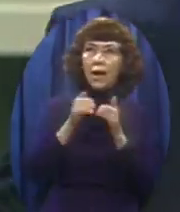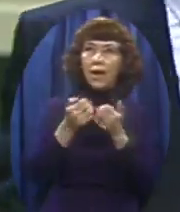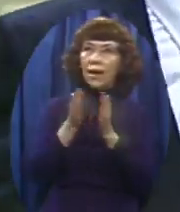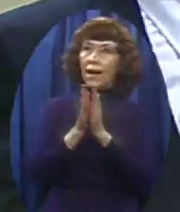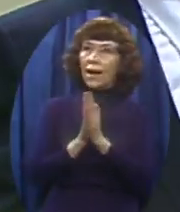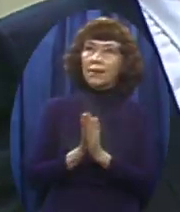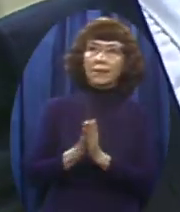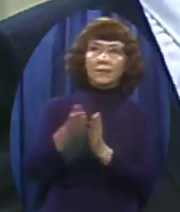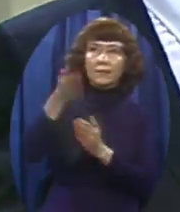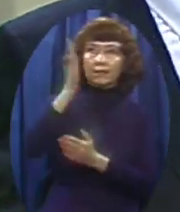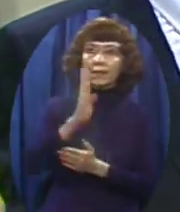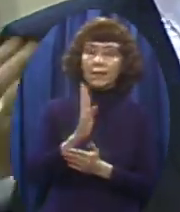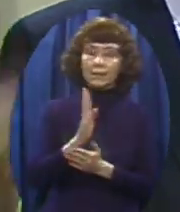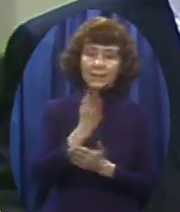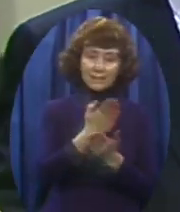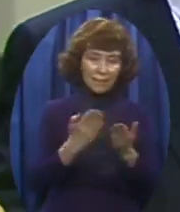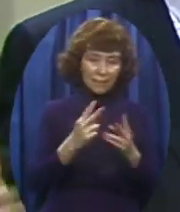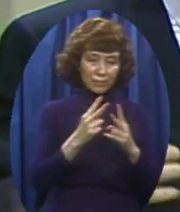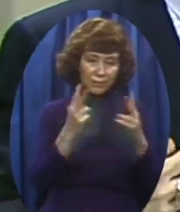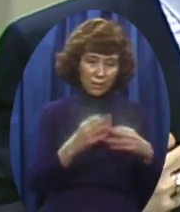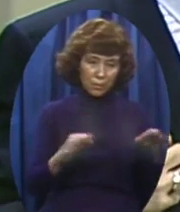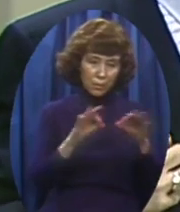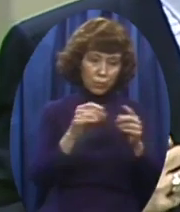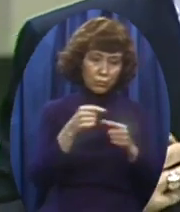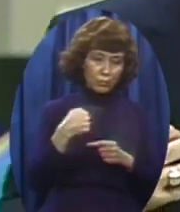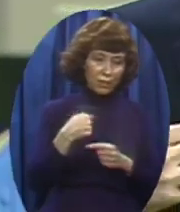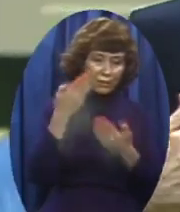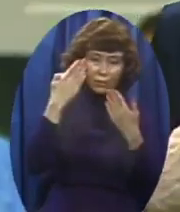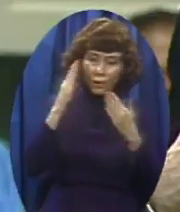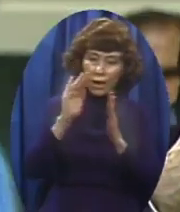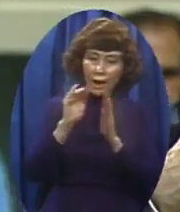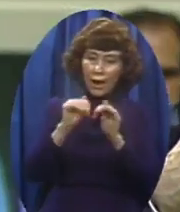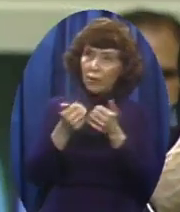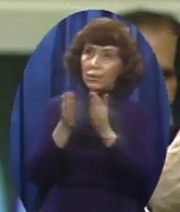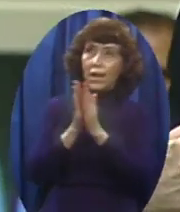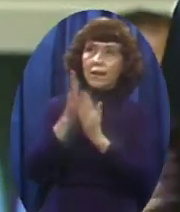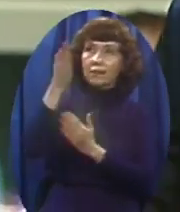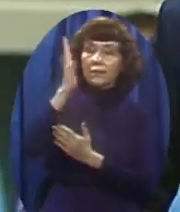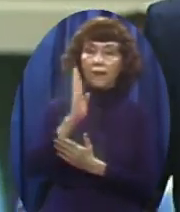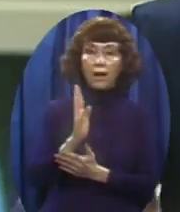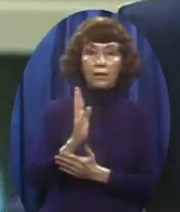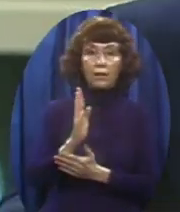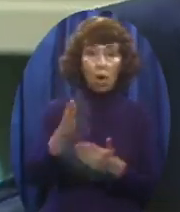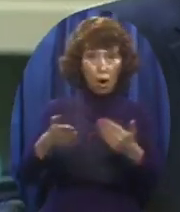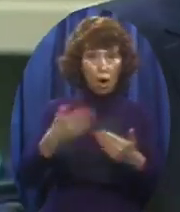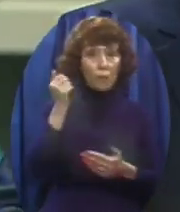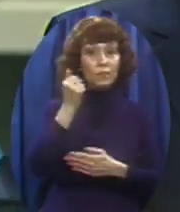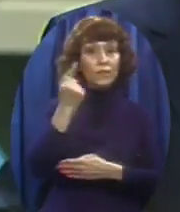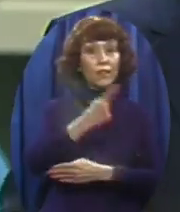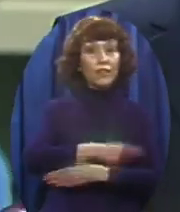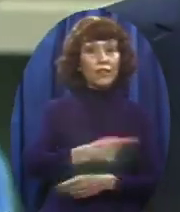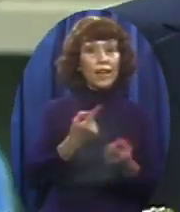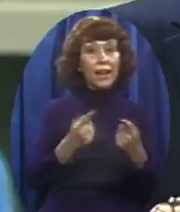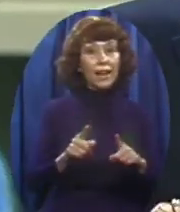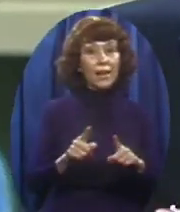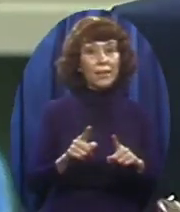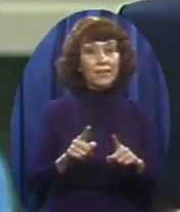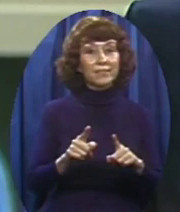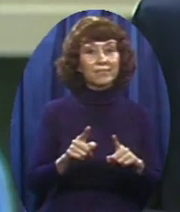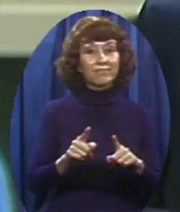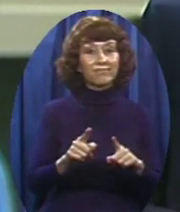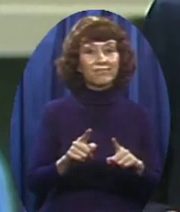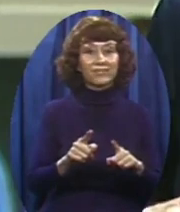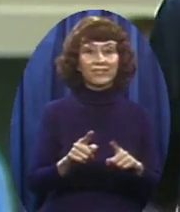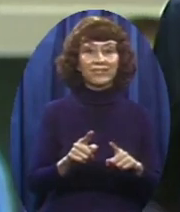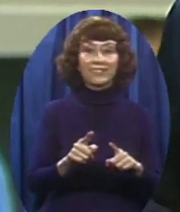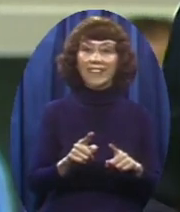that was very important to you? Didn't know how to pray about it. We all have, almost every day. Well, thank God that is not unique to you or